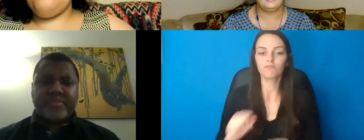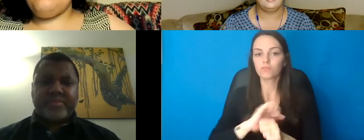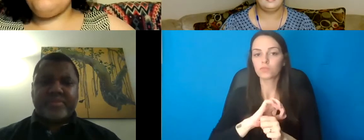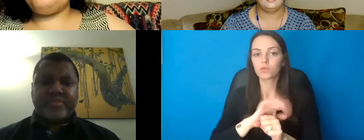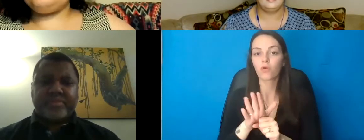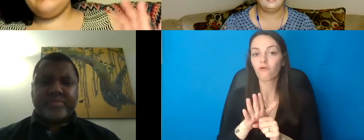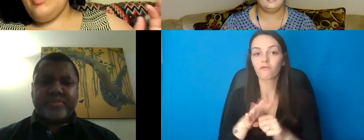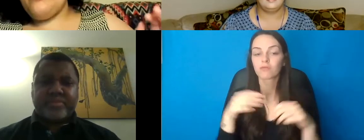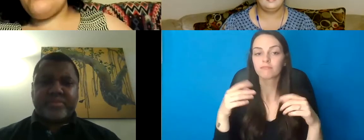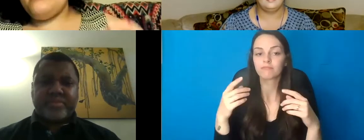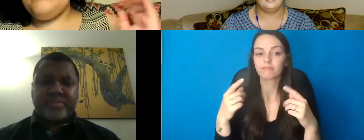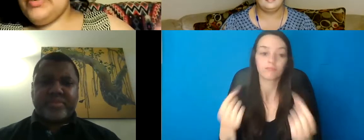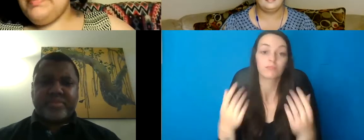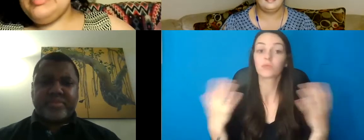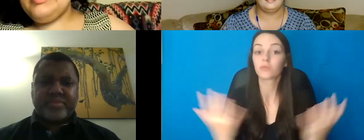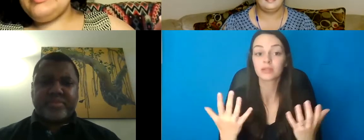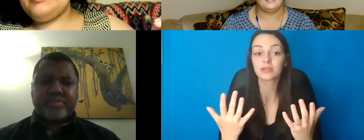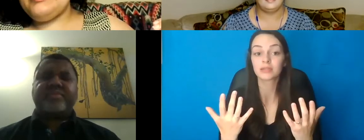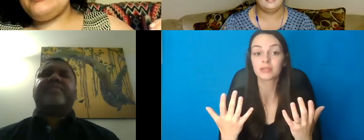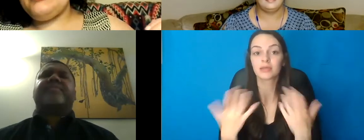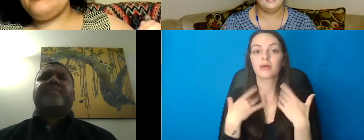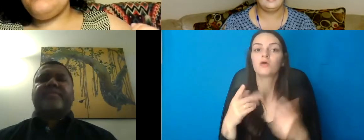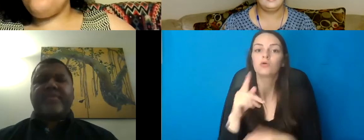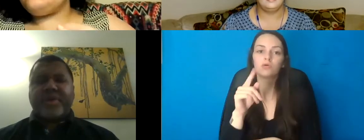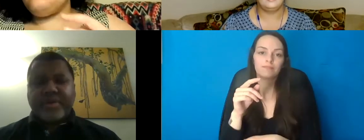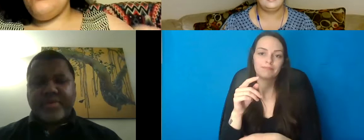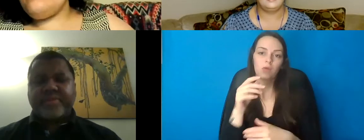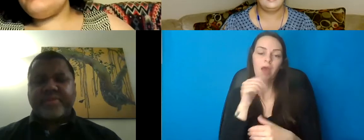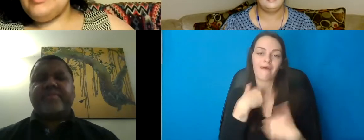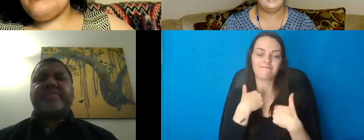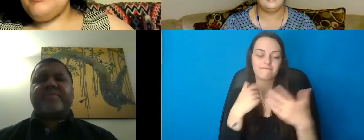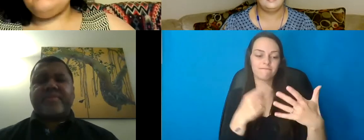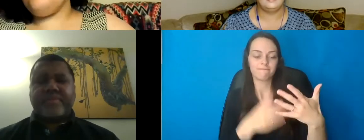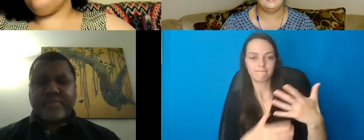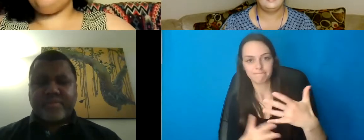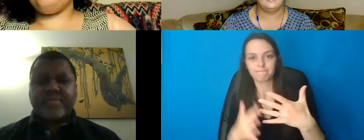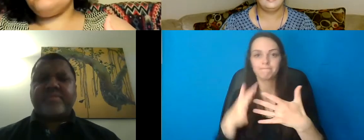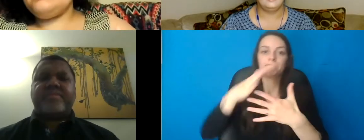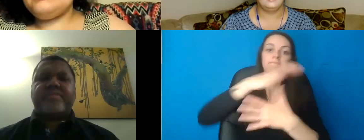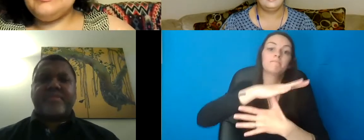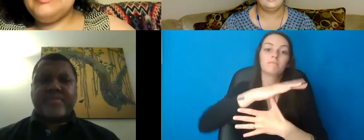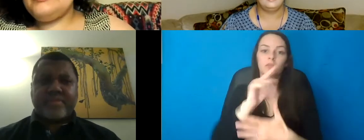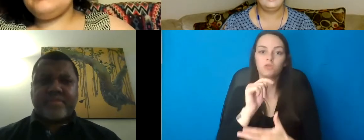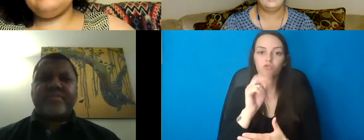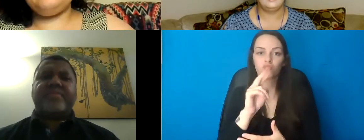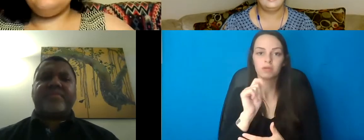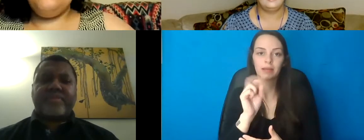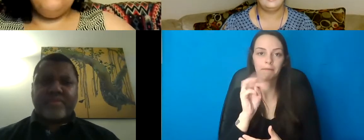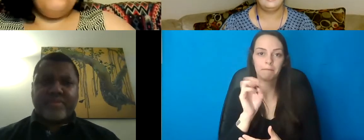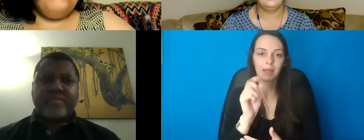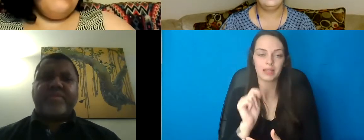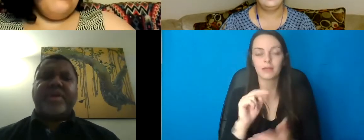scary thing that was the hierarchy of treatment, which then all of a sudden meant if you had pre-existing